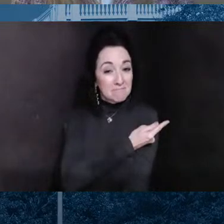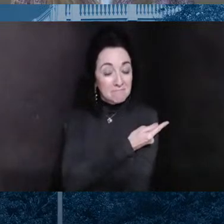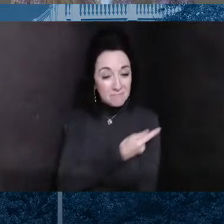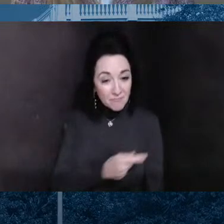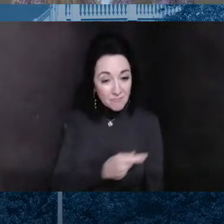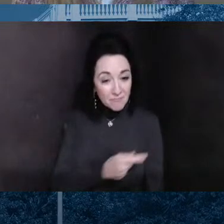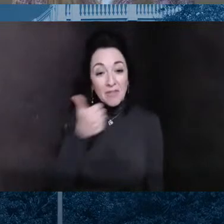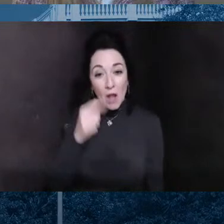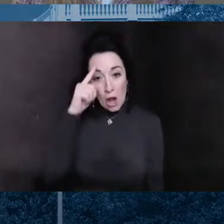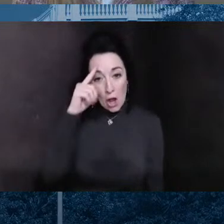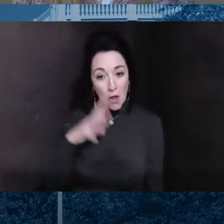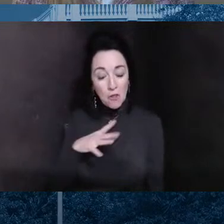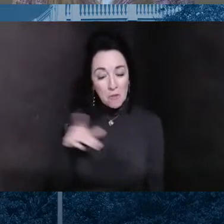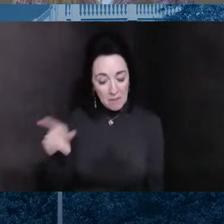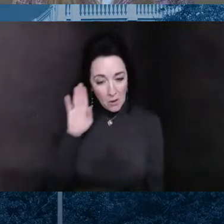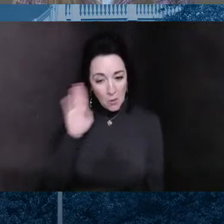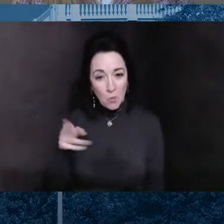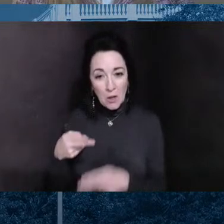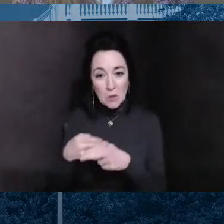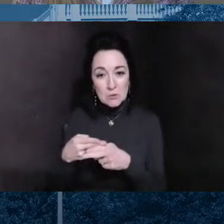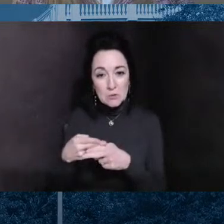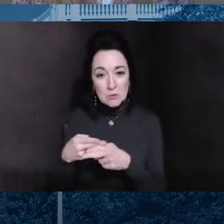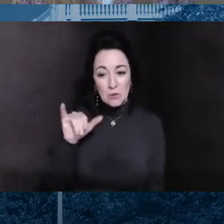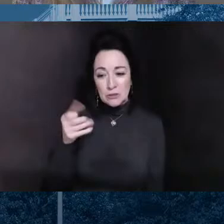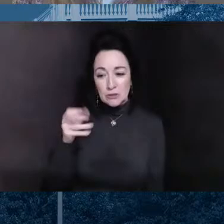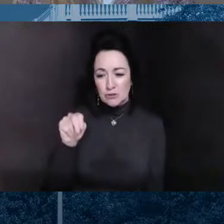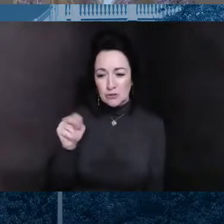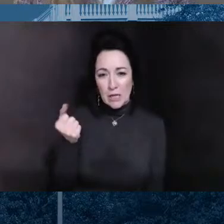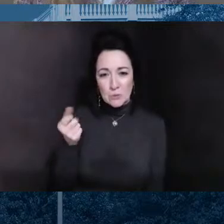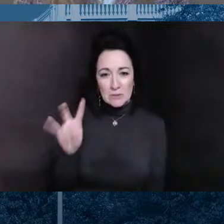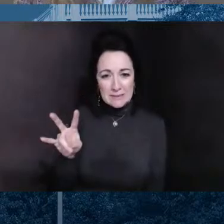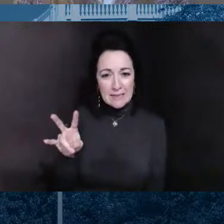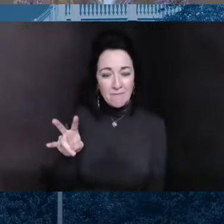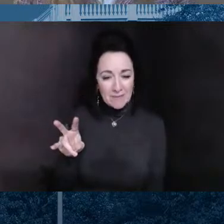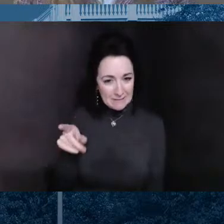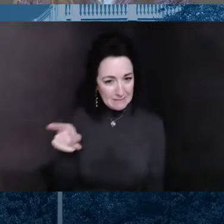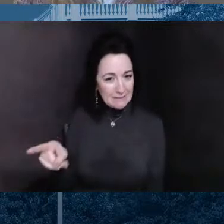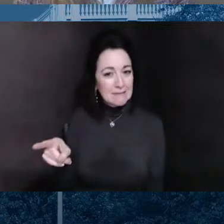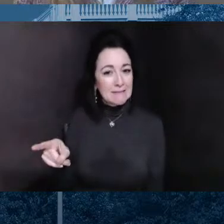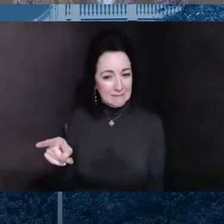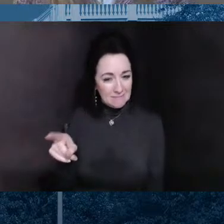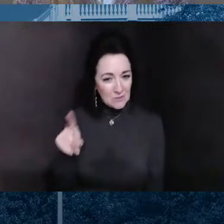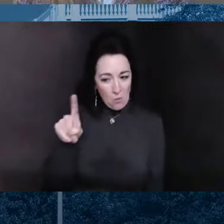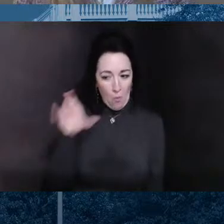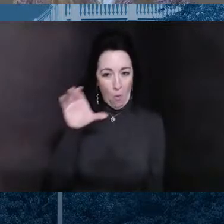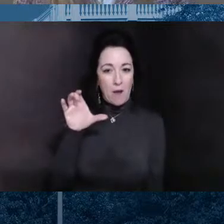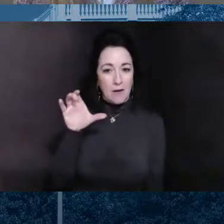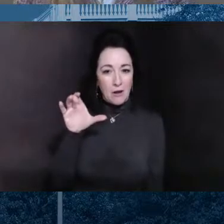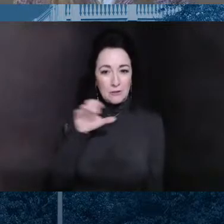100 years old on January 17th. It was just so heartwarming to see so many